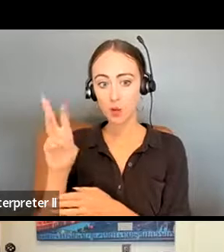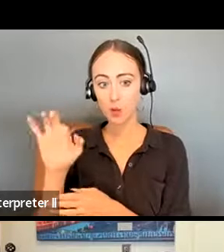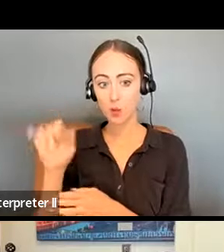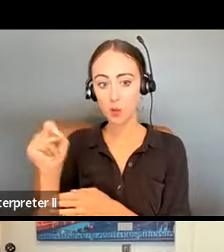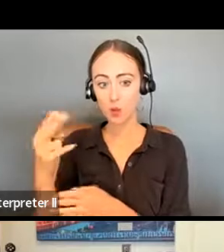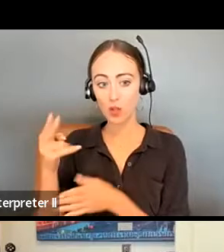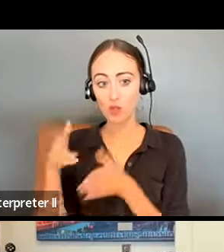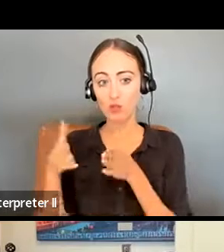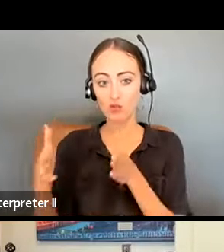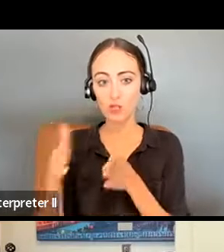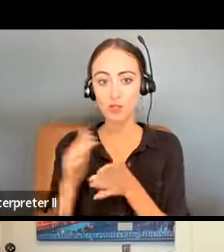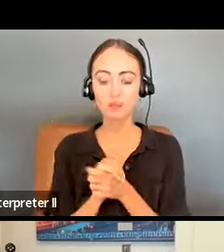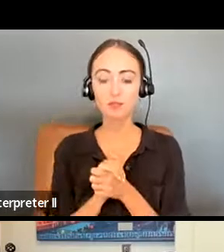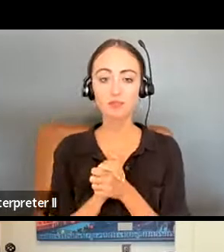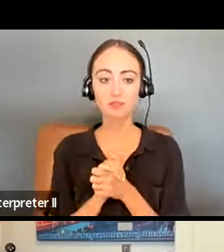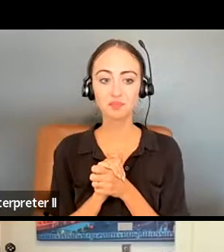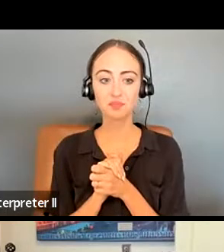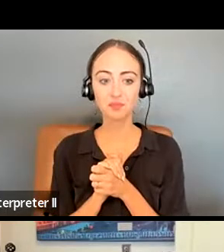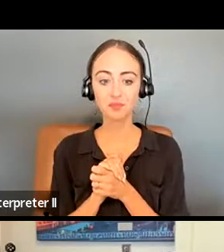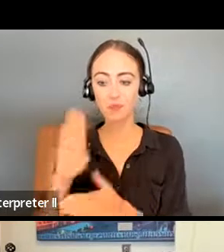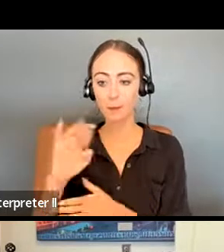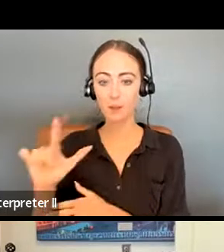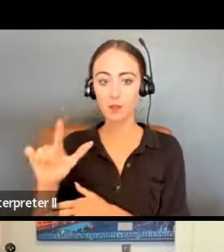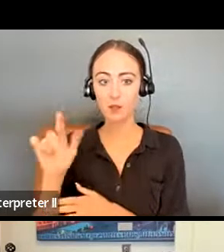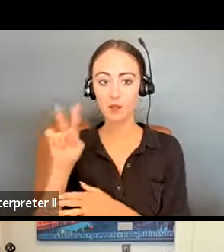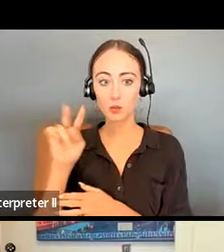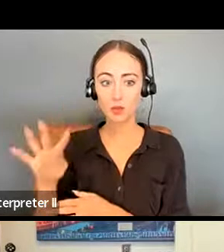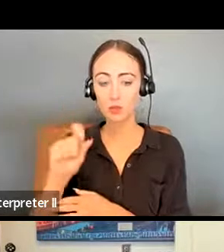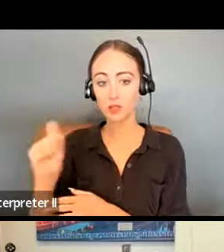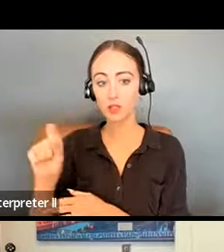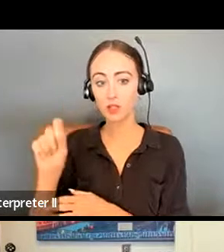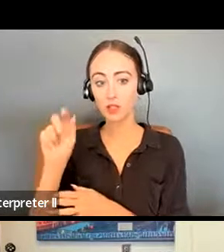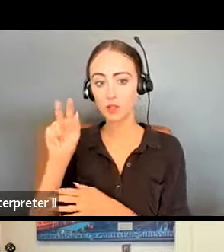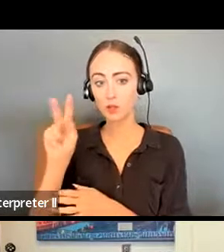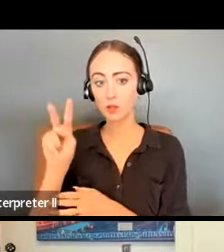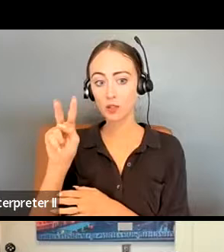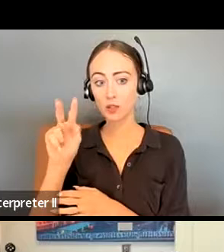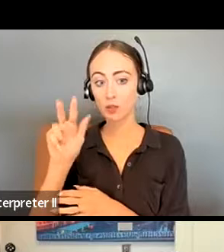2022. Bill 24-436